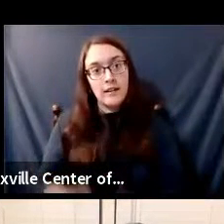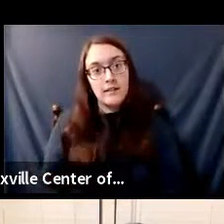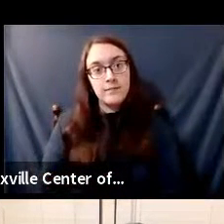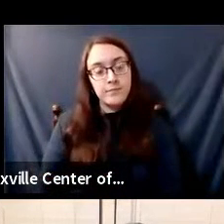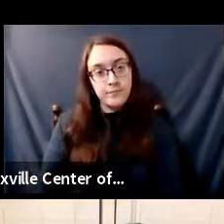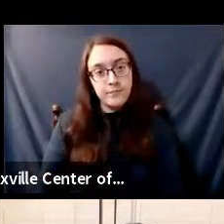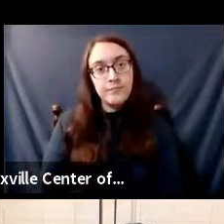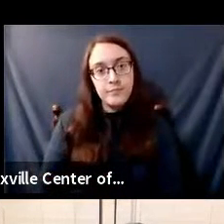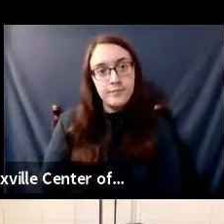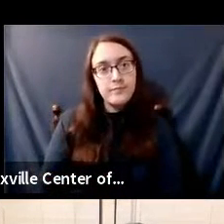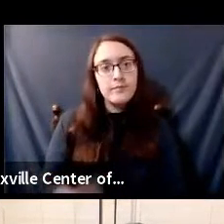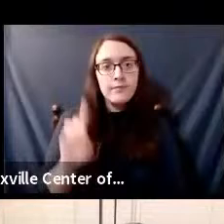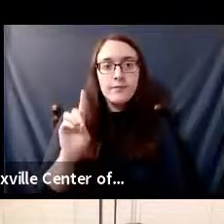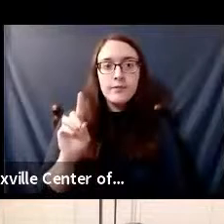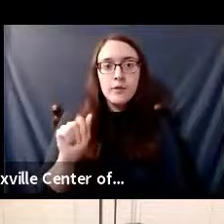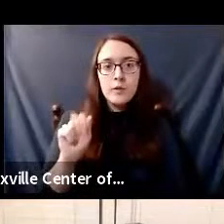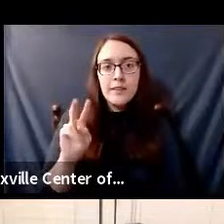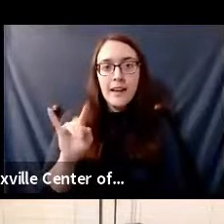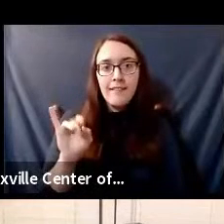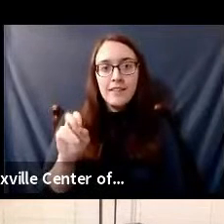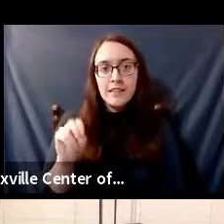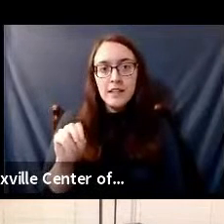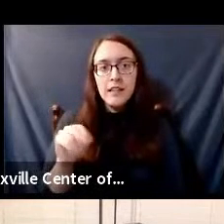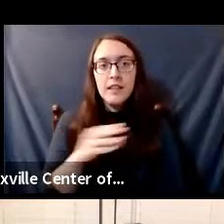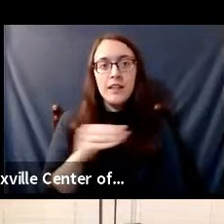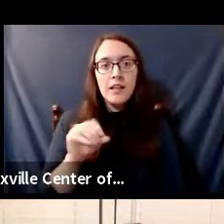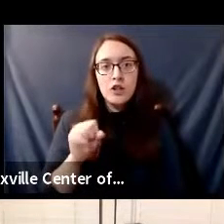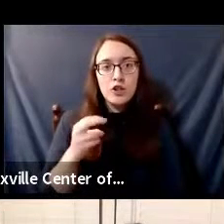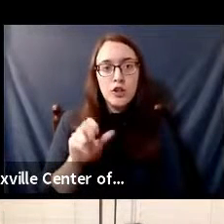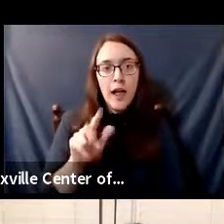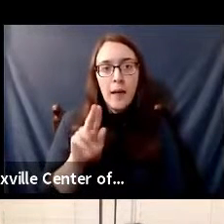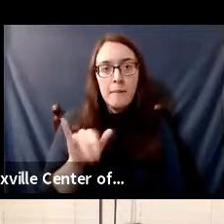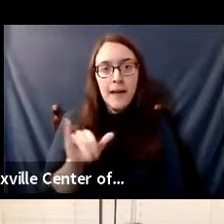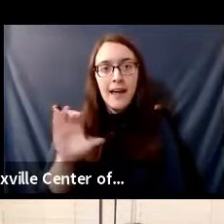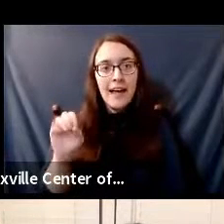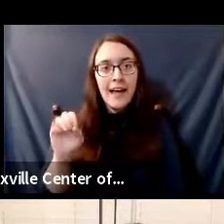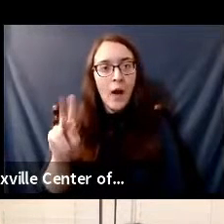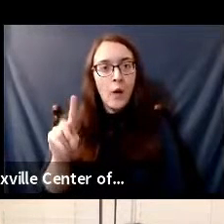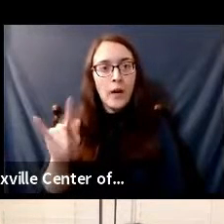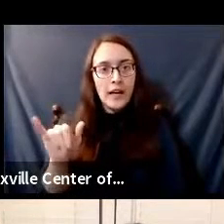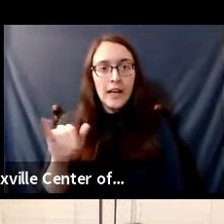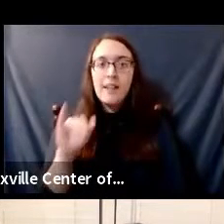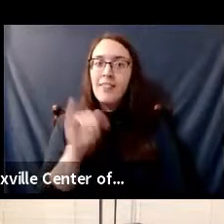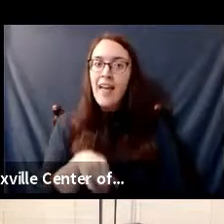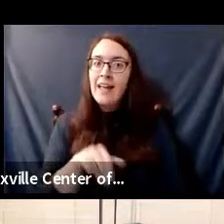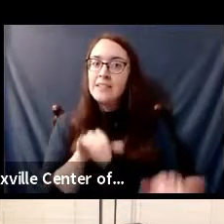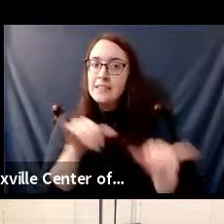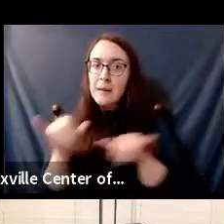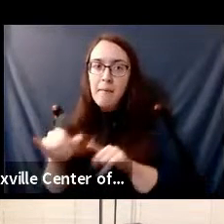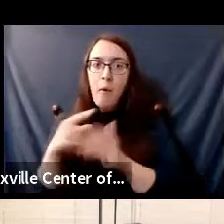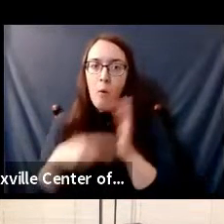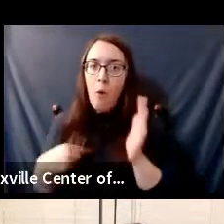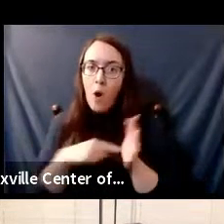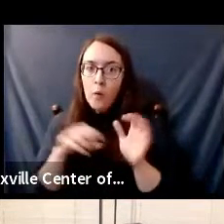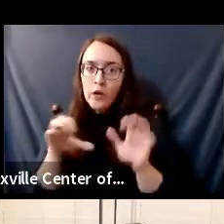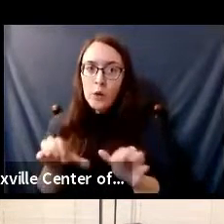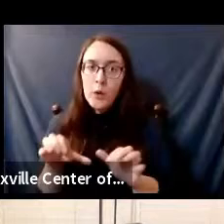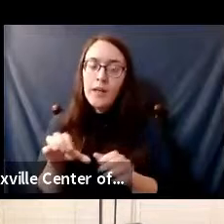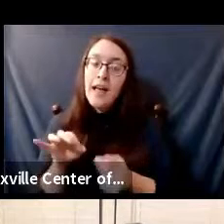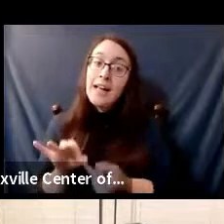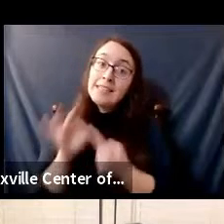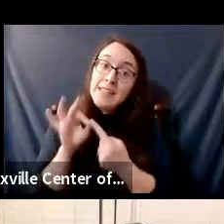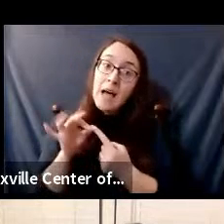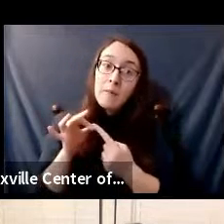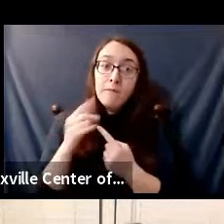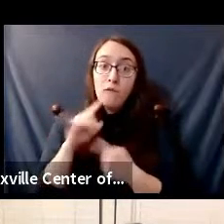So Davidson and Shelby County is pretty much what we've been doing for quite some time, other than those moments when,